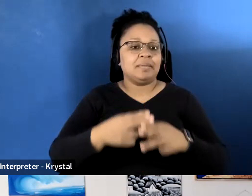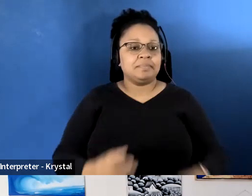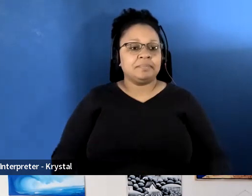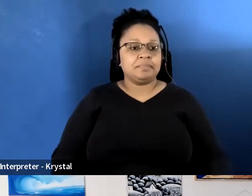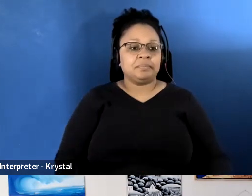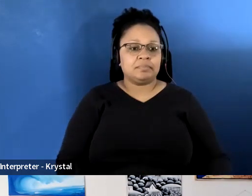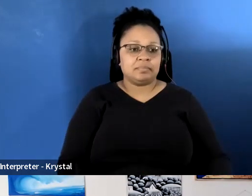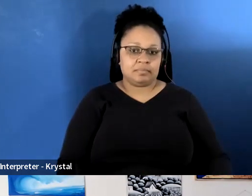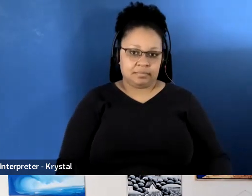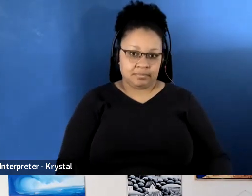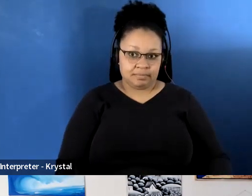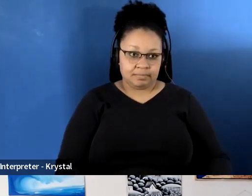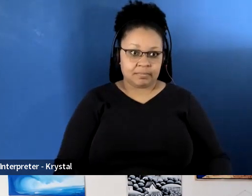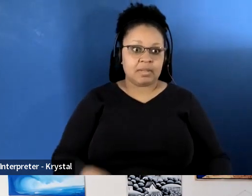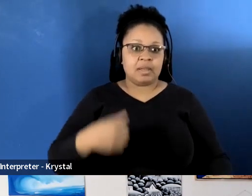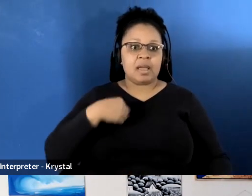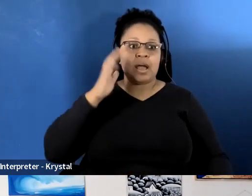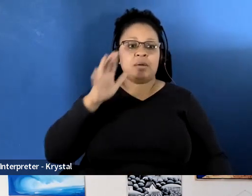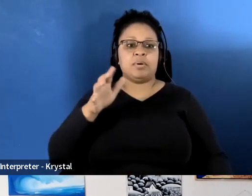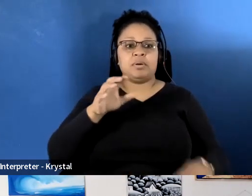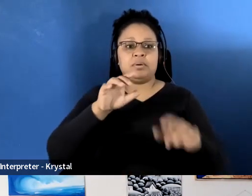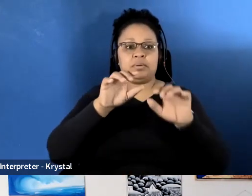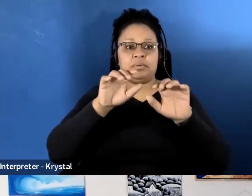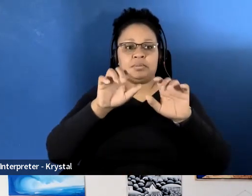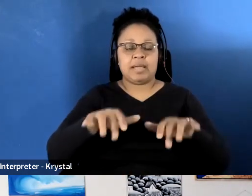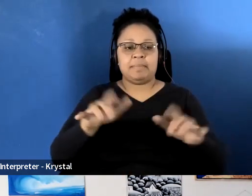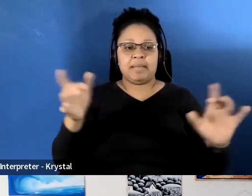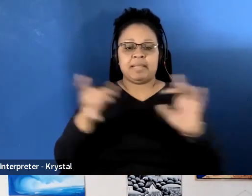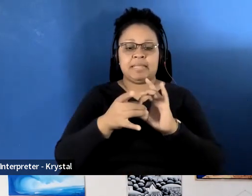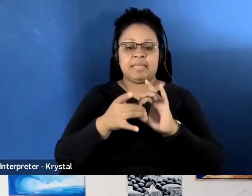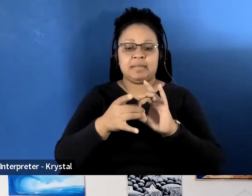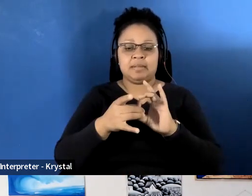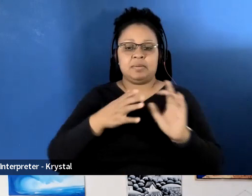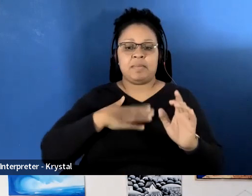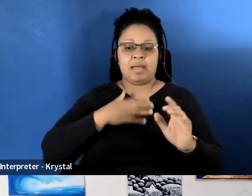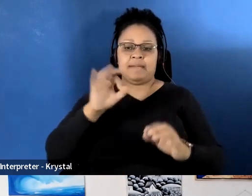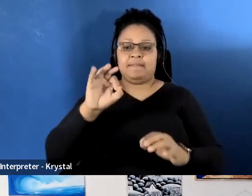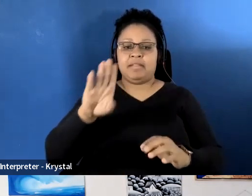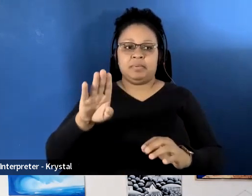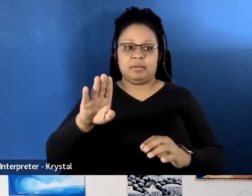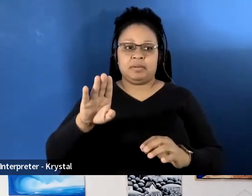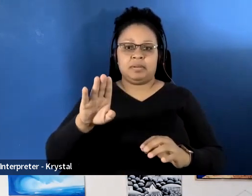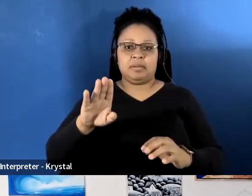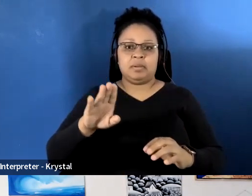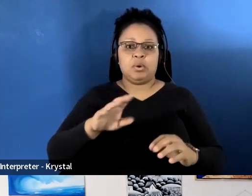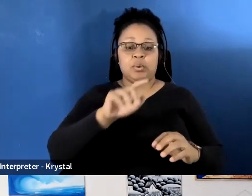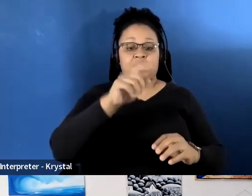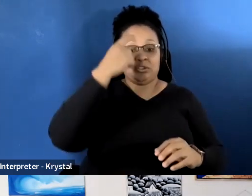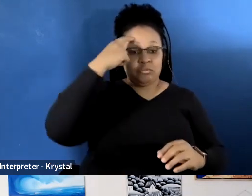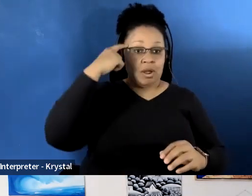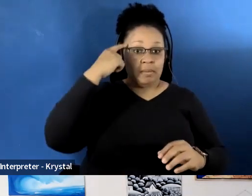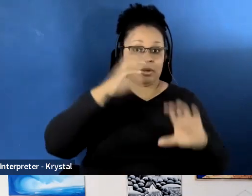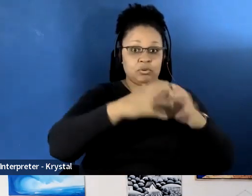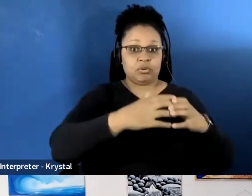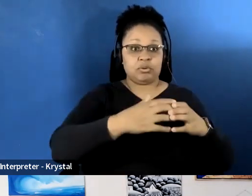I'll So, put a link to my Facebook account for now. For the trauma survivors group, I have to discuss it with like the other administration.